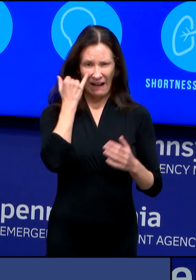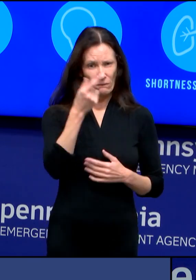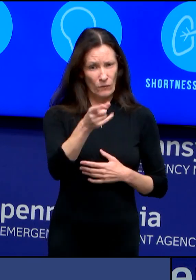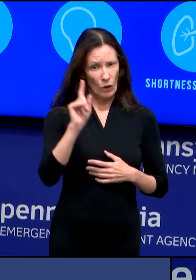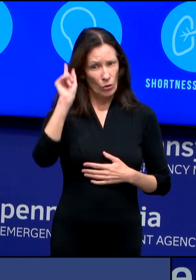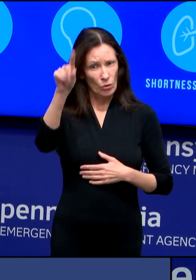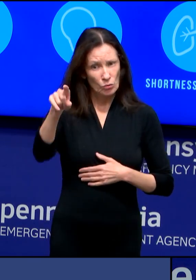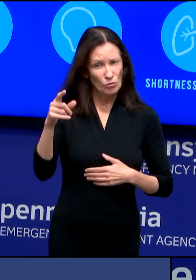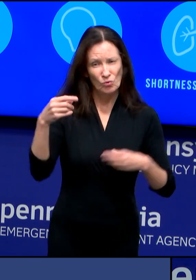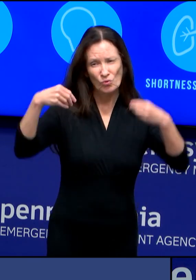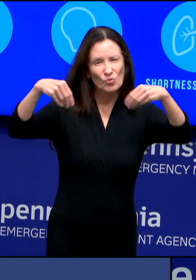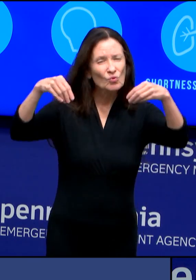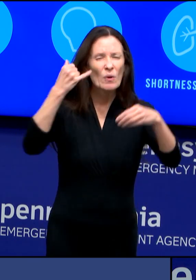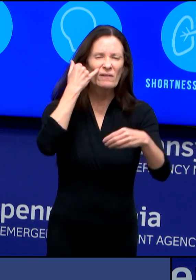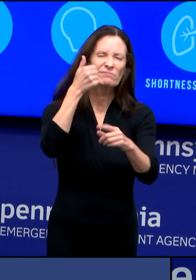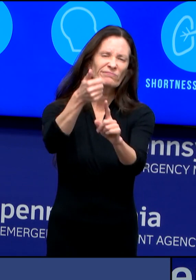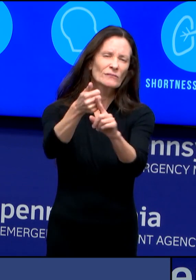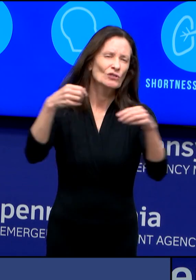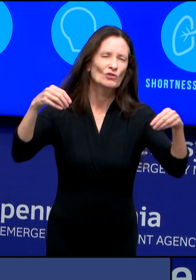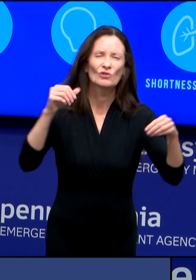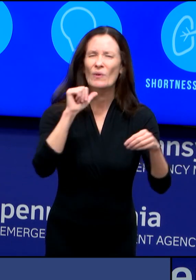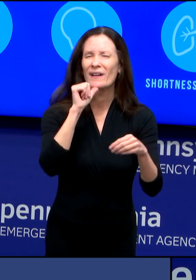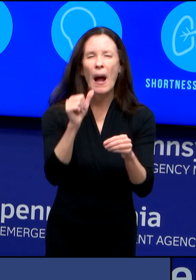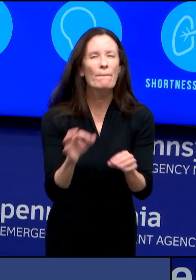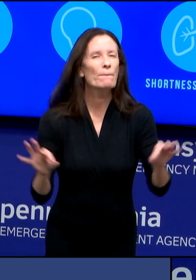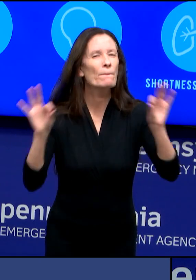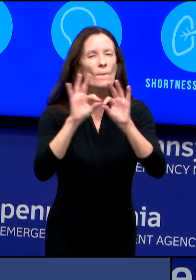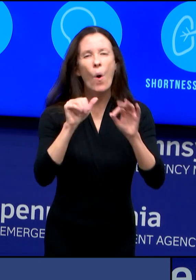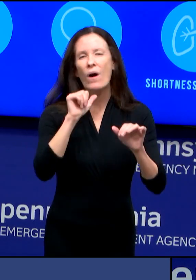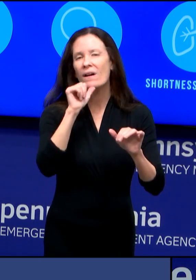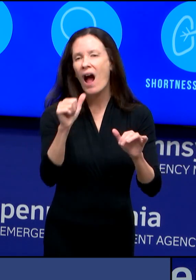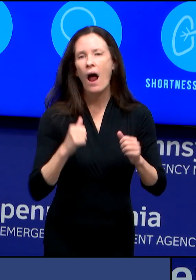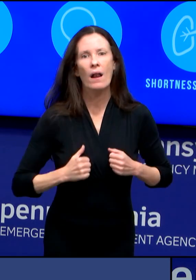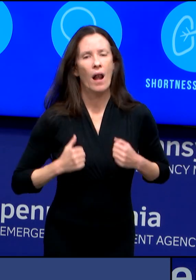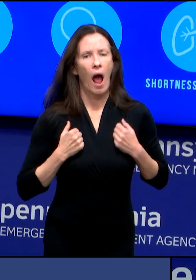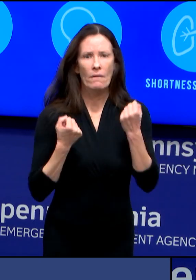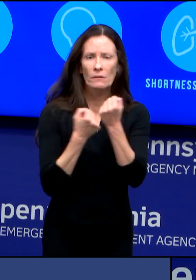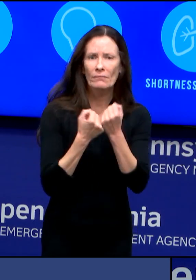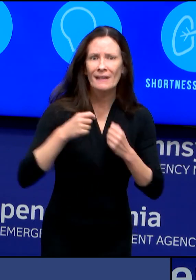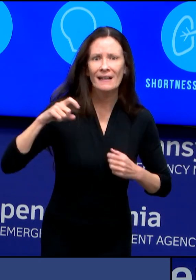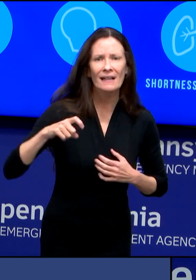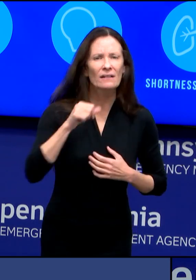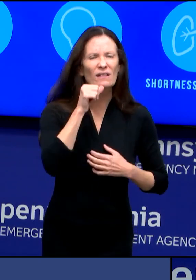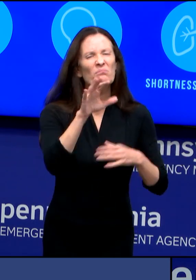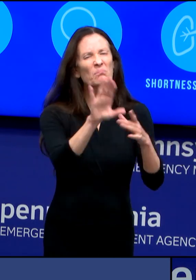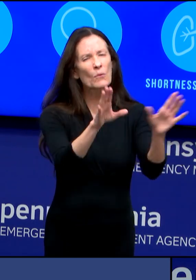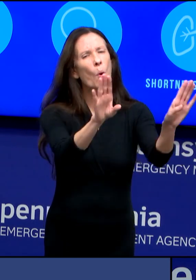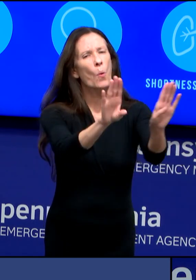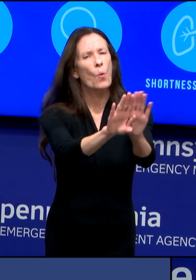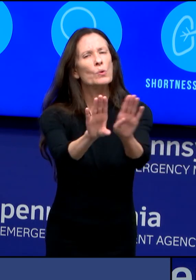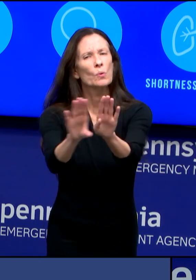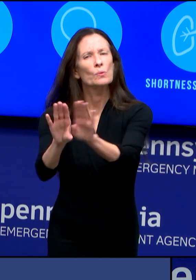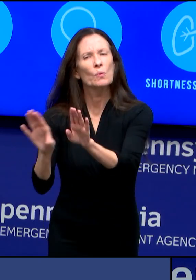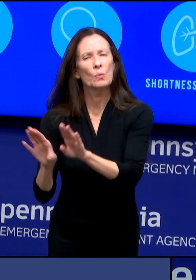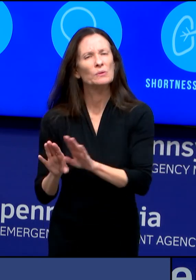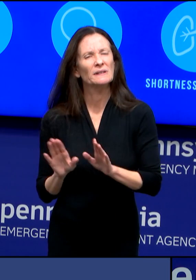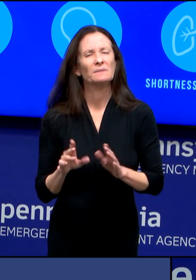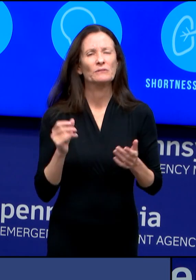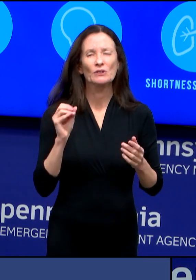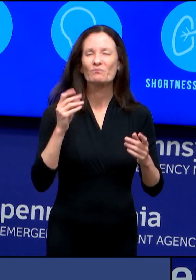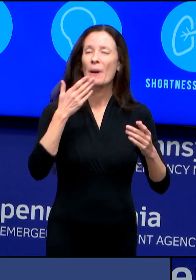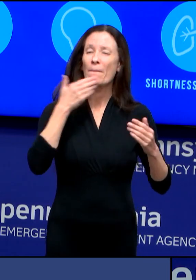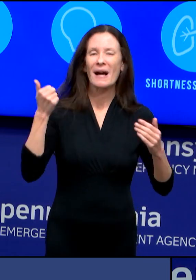to emphasize the social distancing that is necessary to prevent the spread of